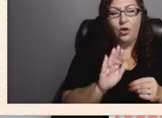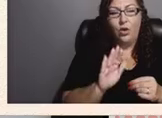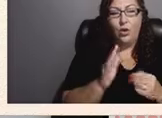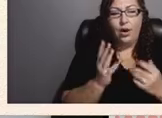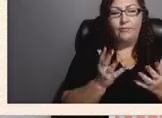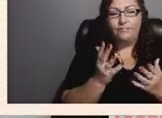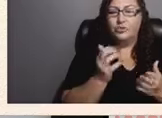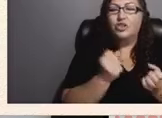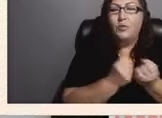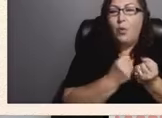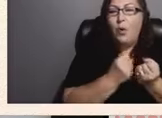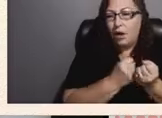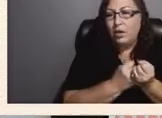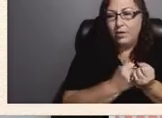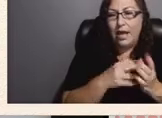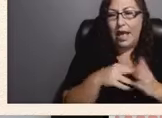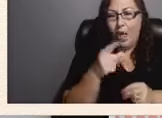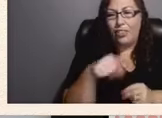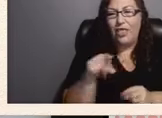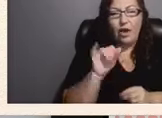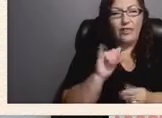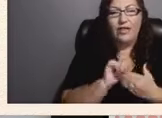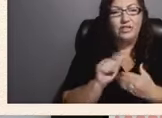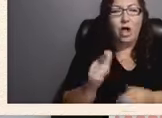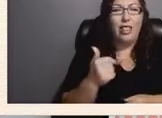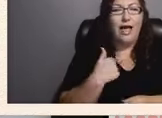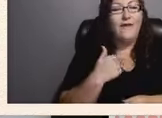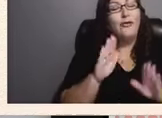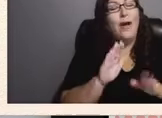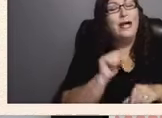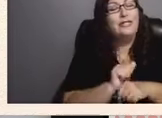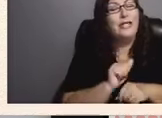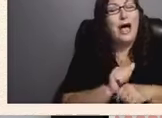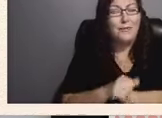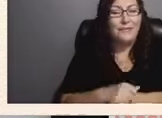support out there. So that's all I have. Great job, guys. Thank you so much.